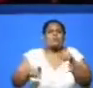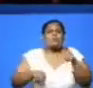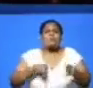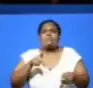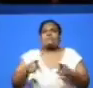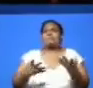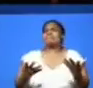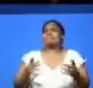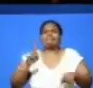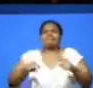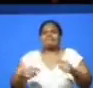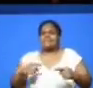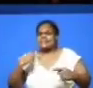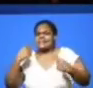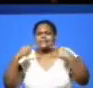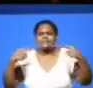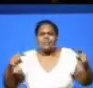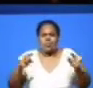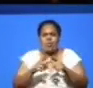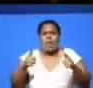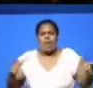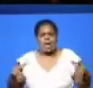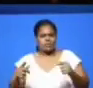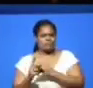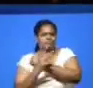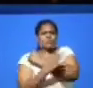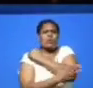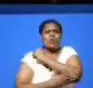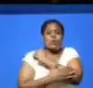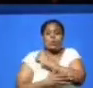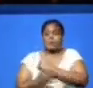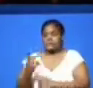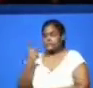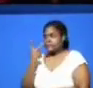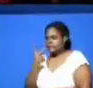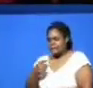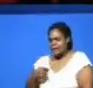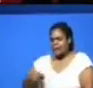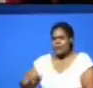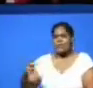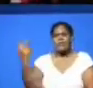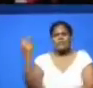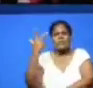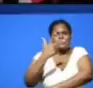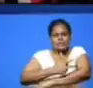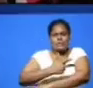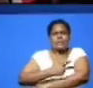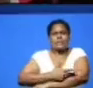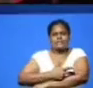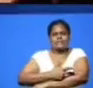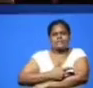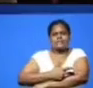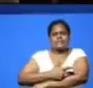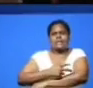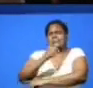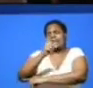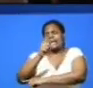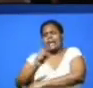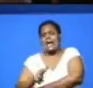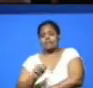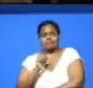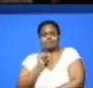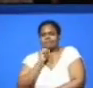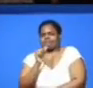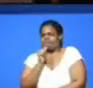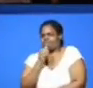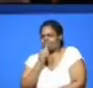and tongues and nations shall see their dead bodies 3 days and a half and shall not suffer their